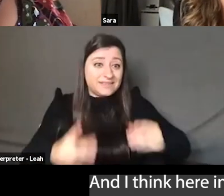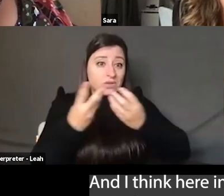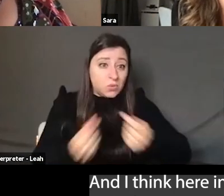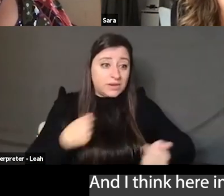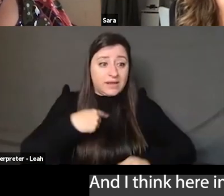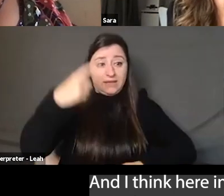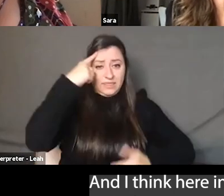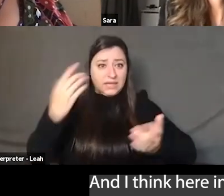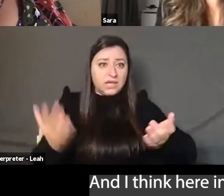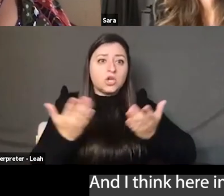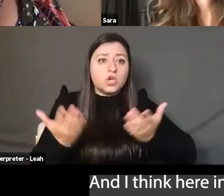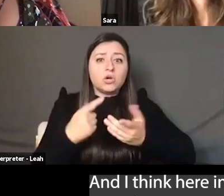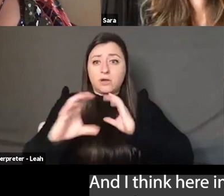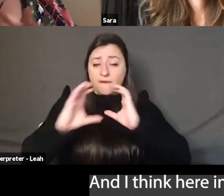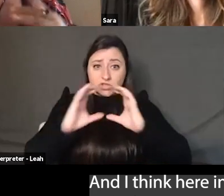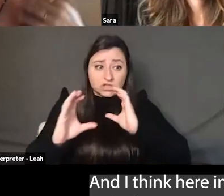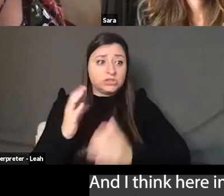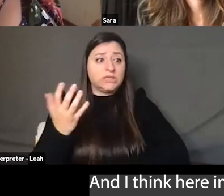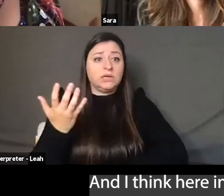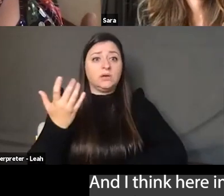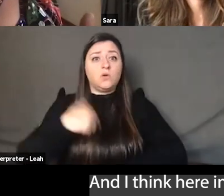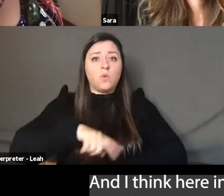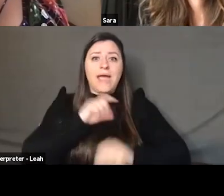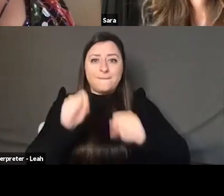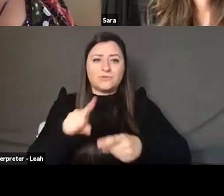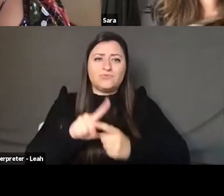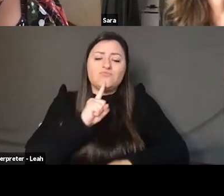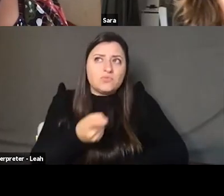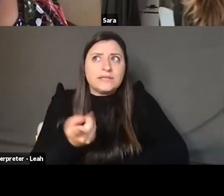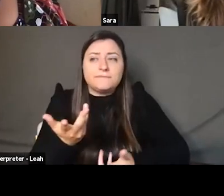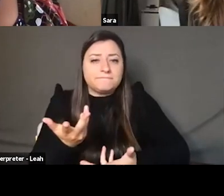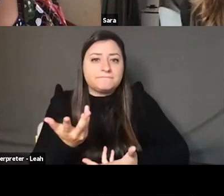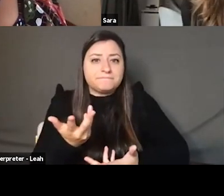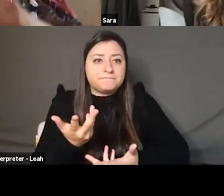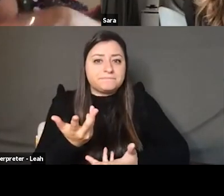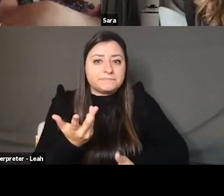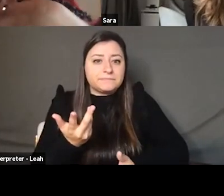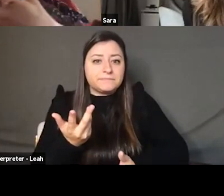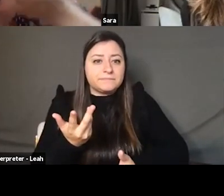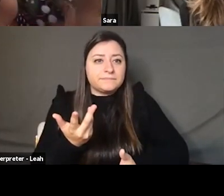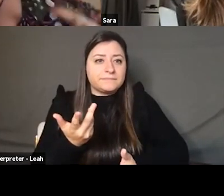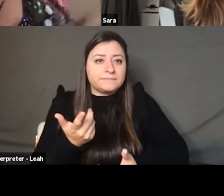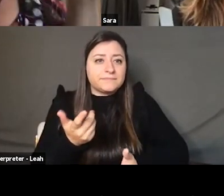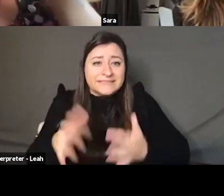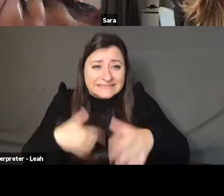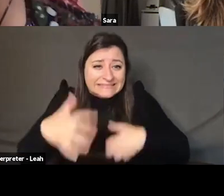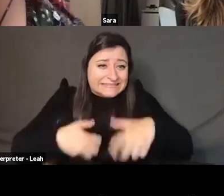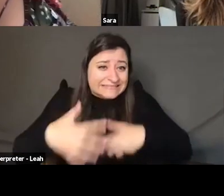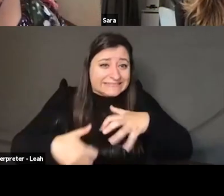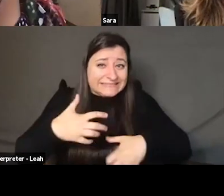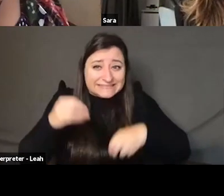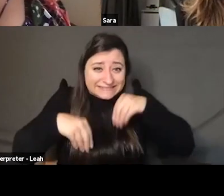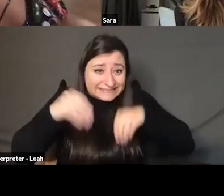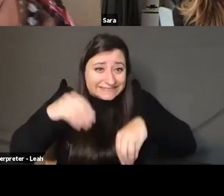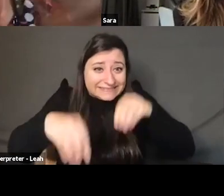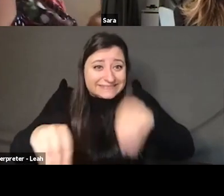this conversation today, we were able to at least, turn the soil, plant some